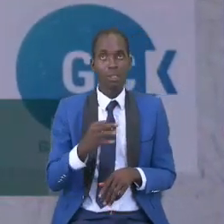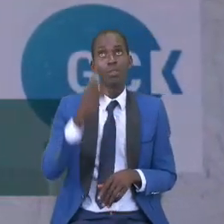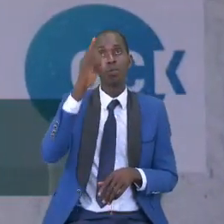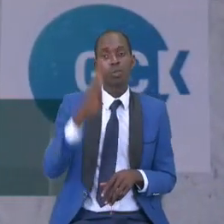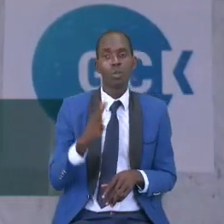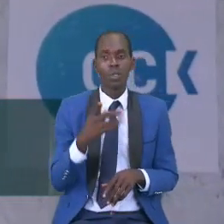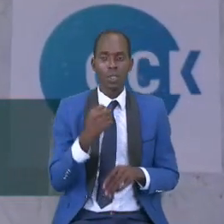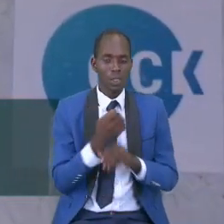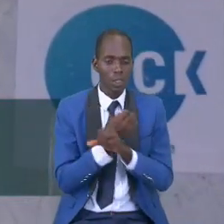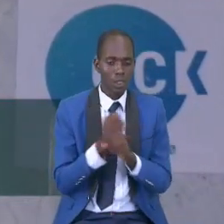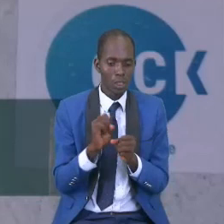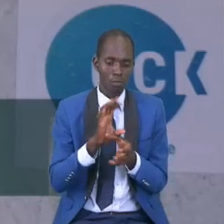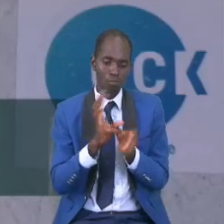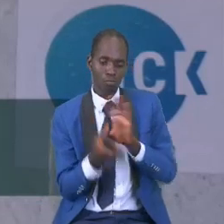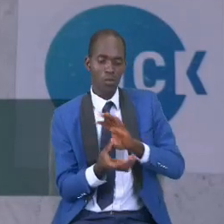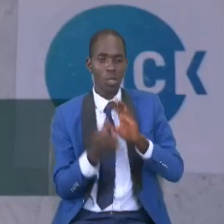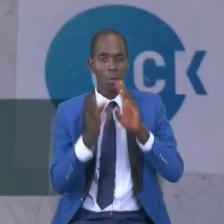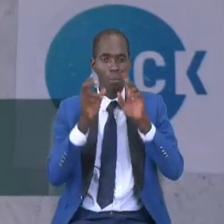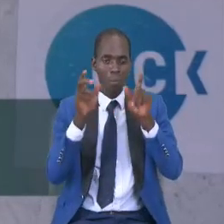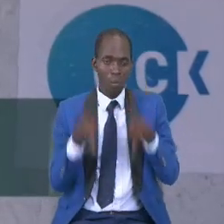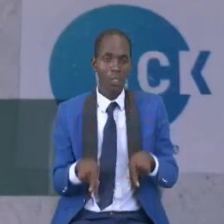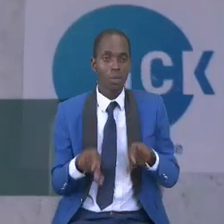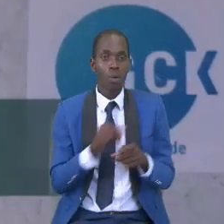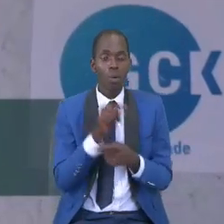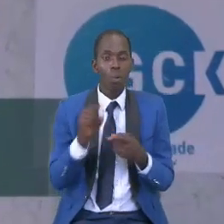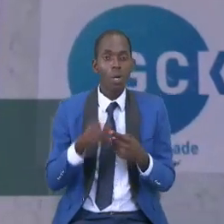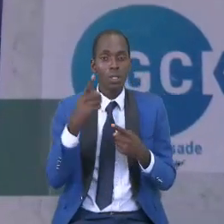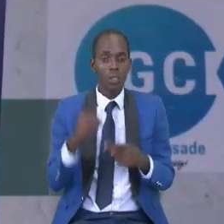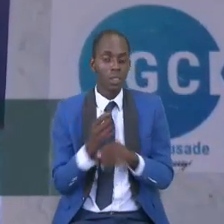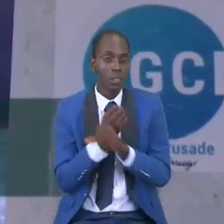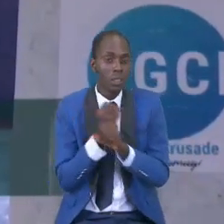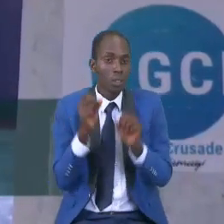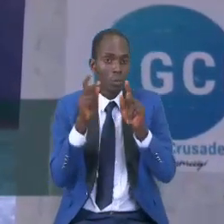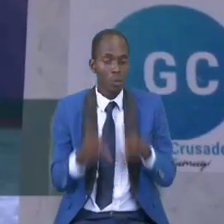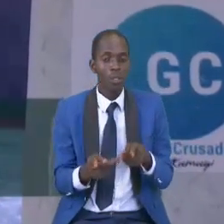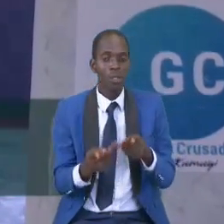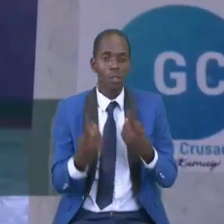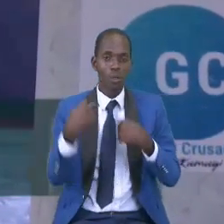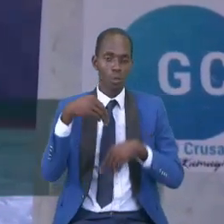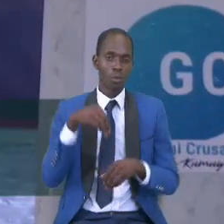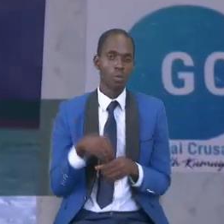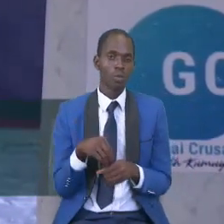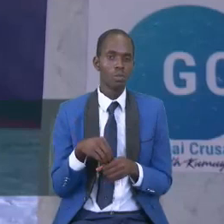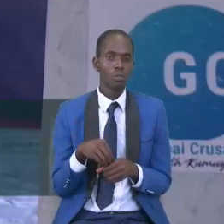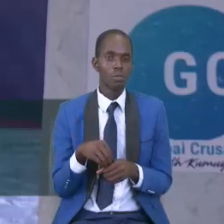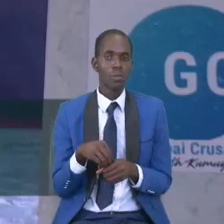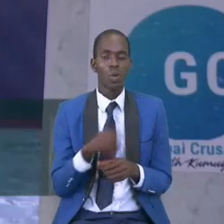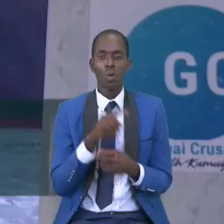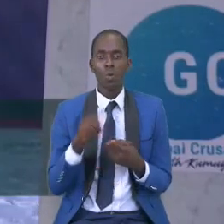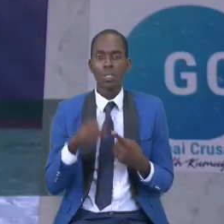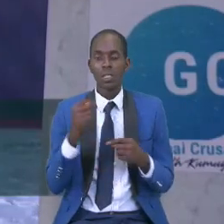saved, converted person, when the just becomes a Jonah, when the